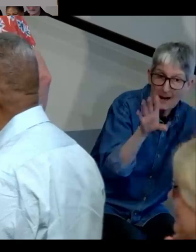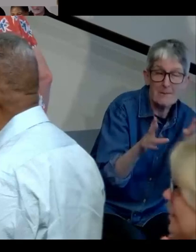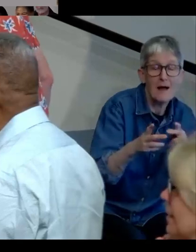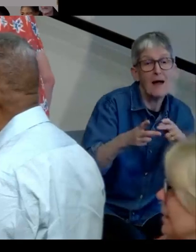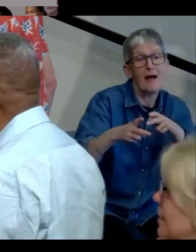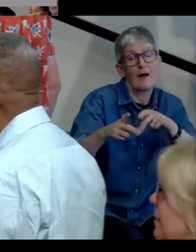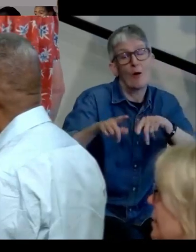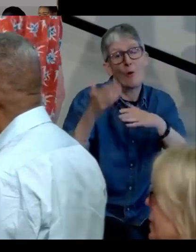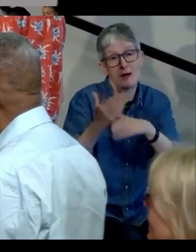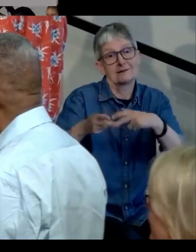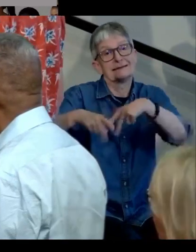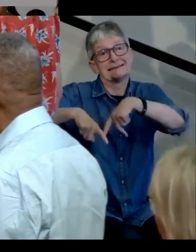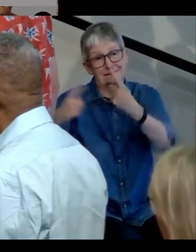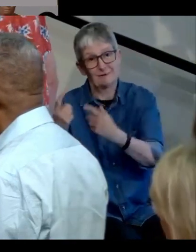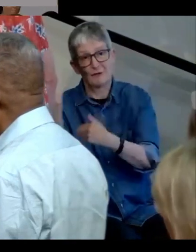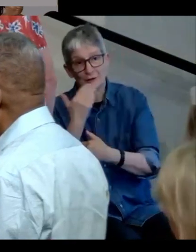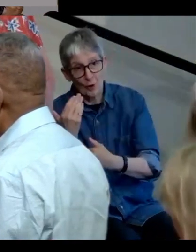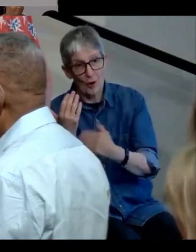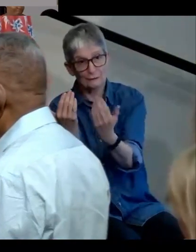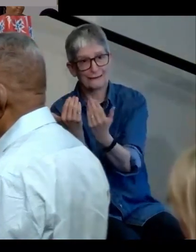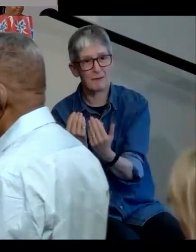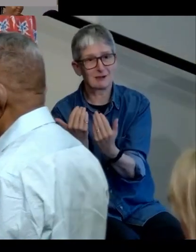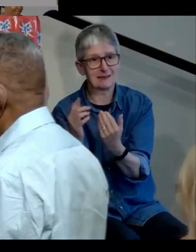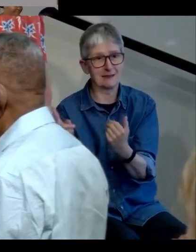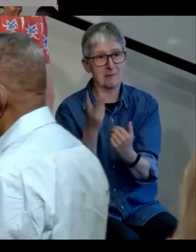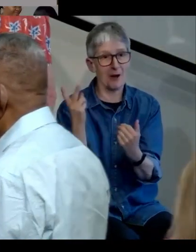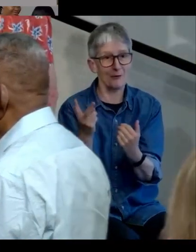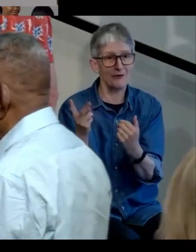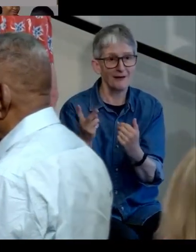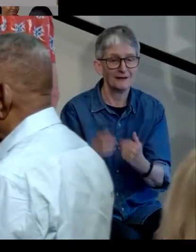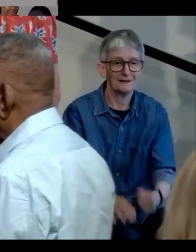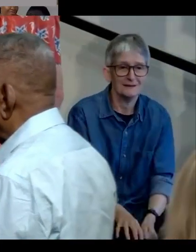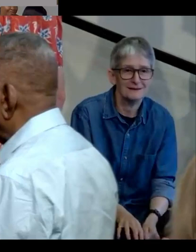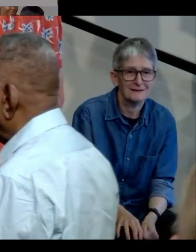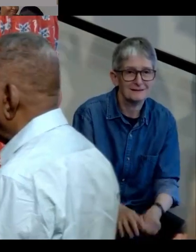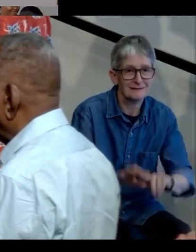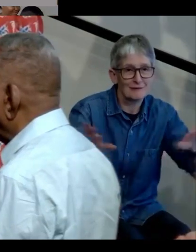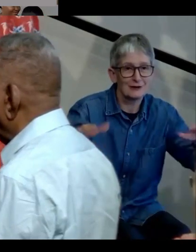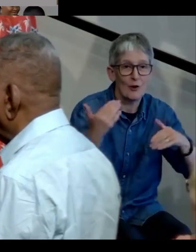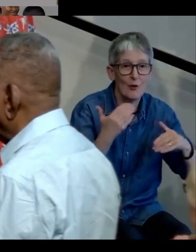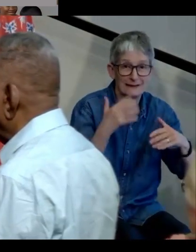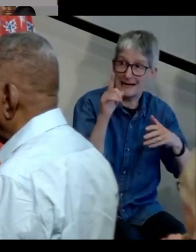worthy of every breath we could ever breathe. We live for you.